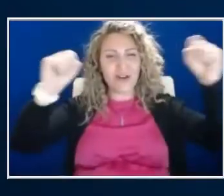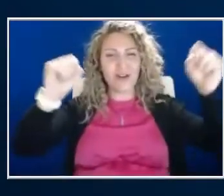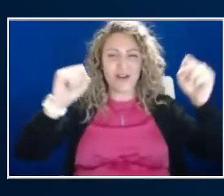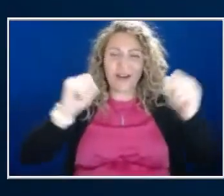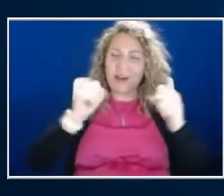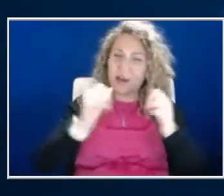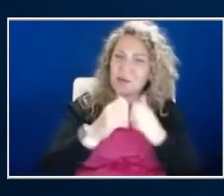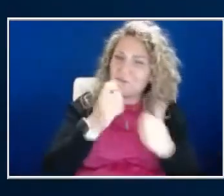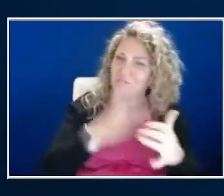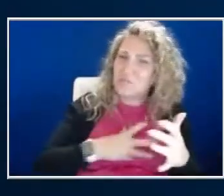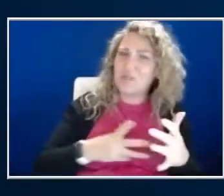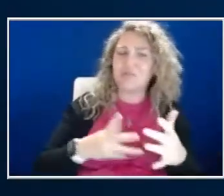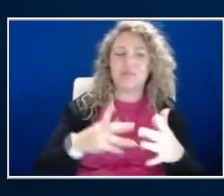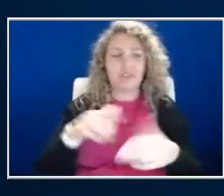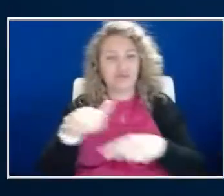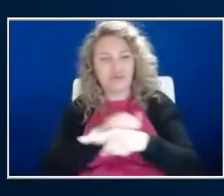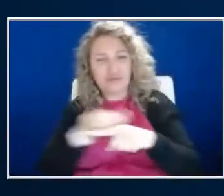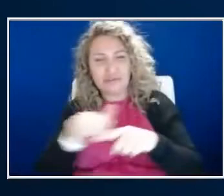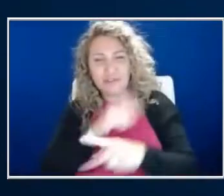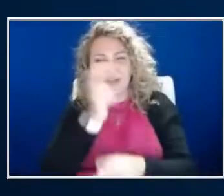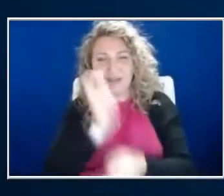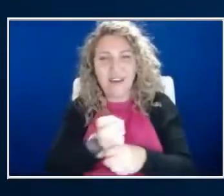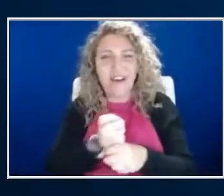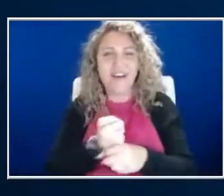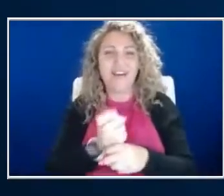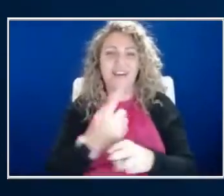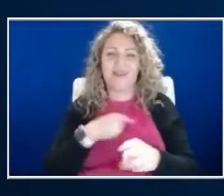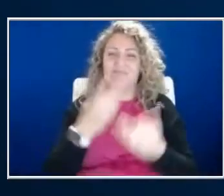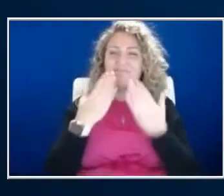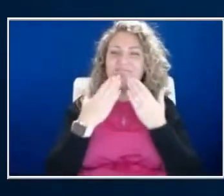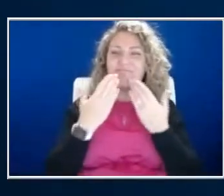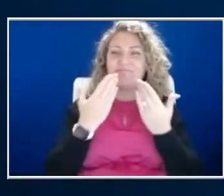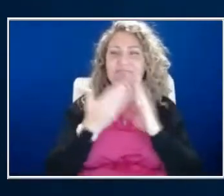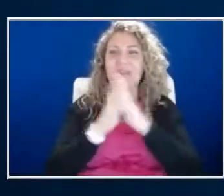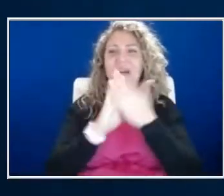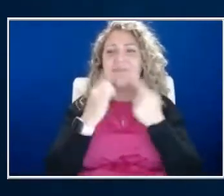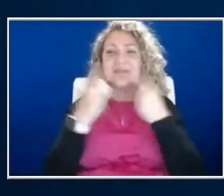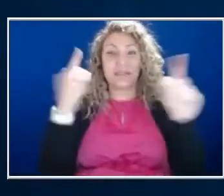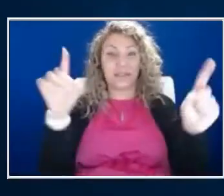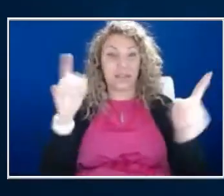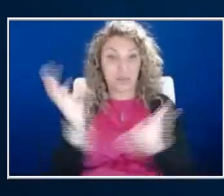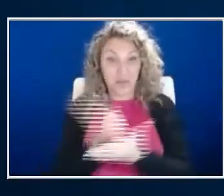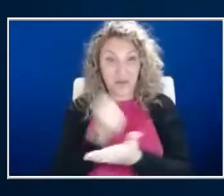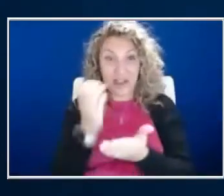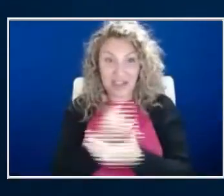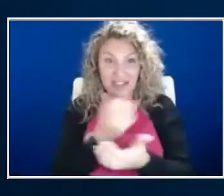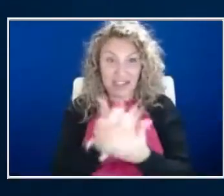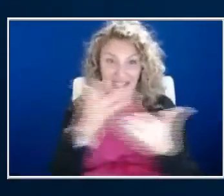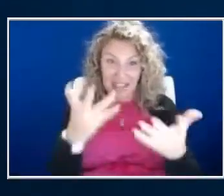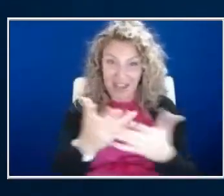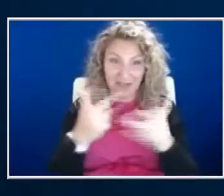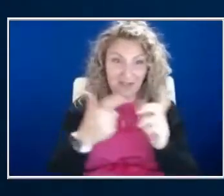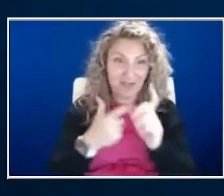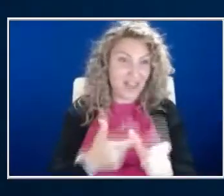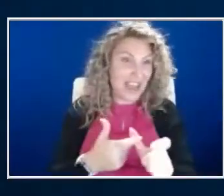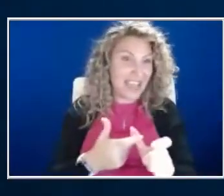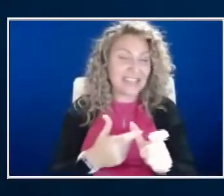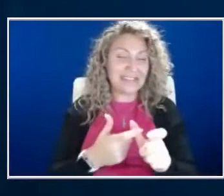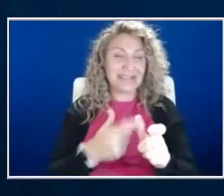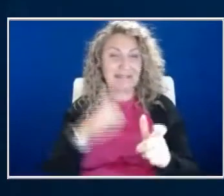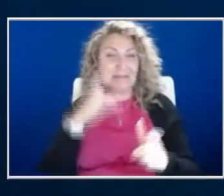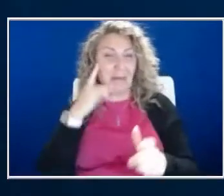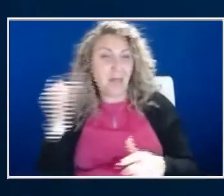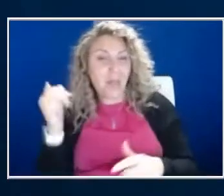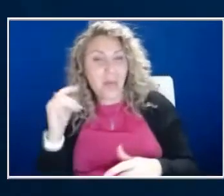with them, and we have been successful in winning quite a few races and taking the gold.